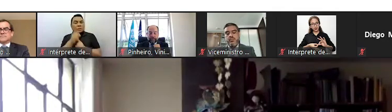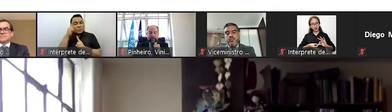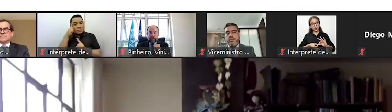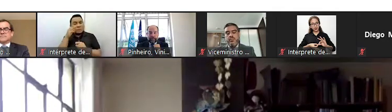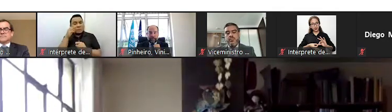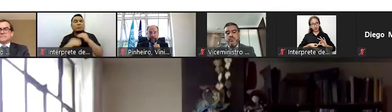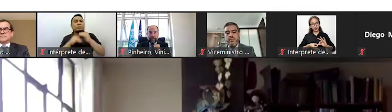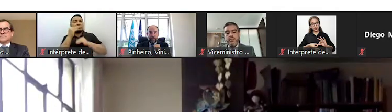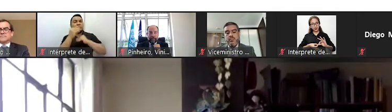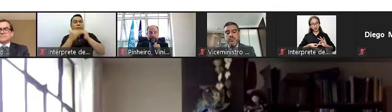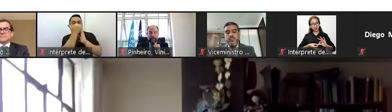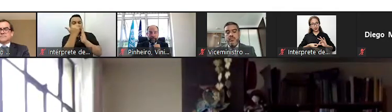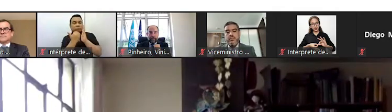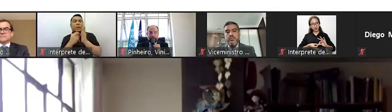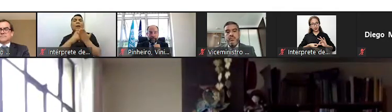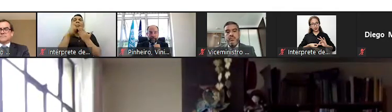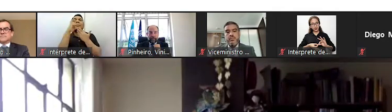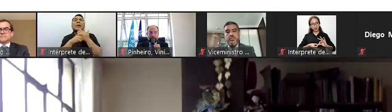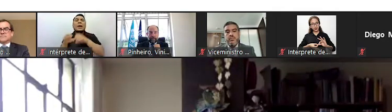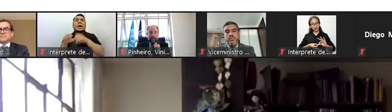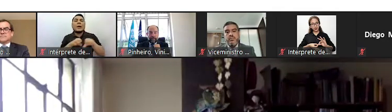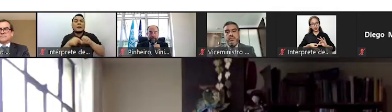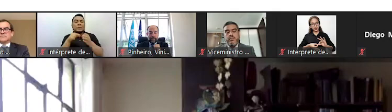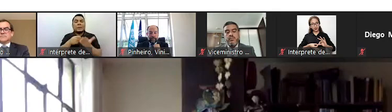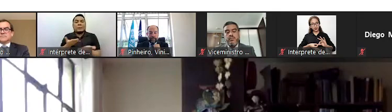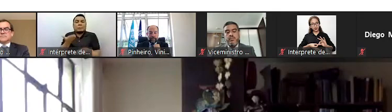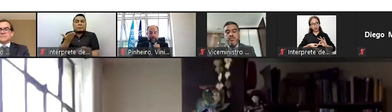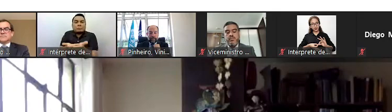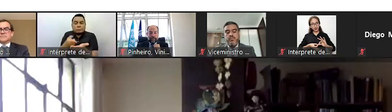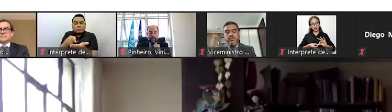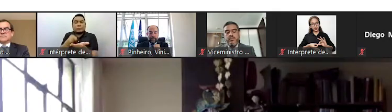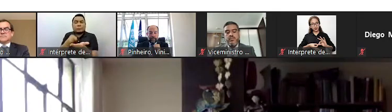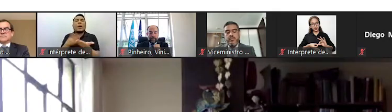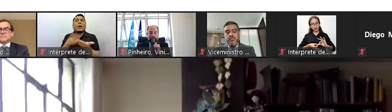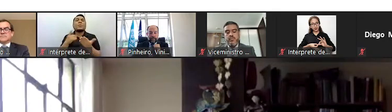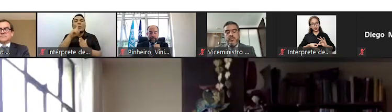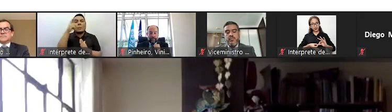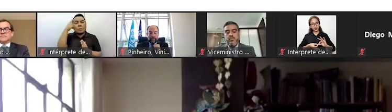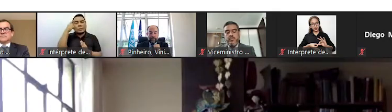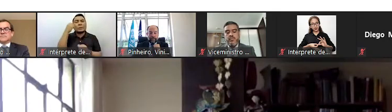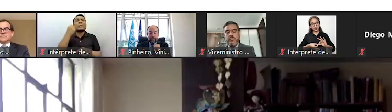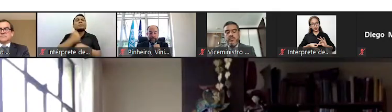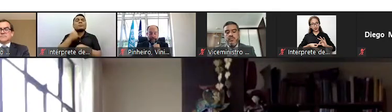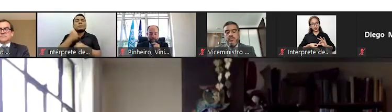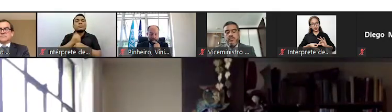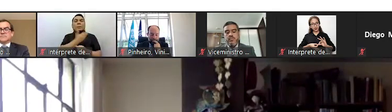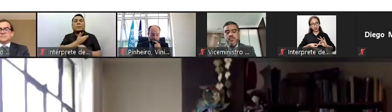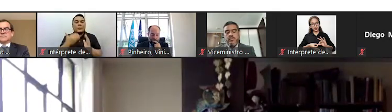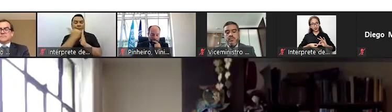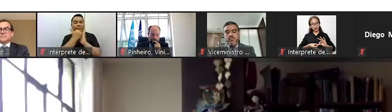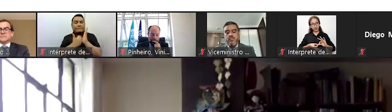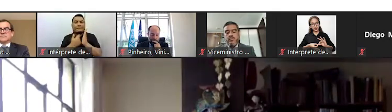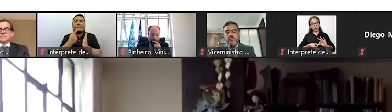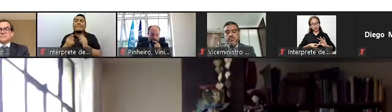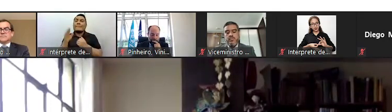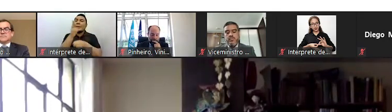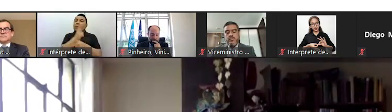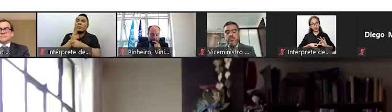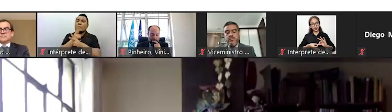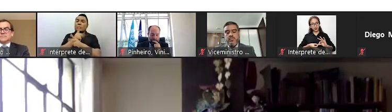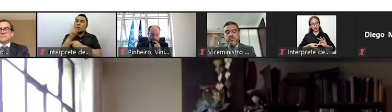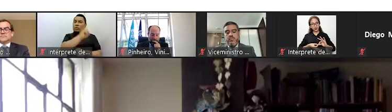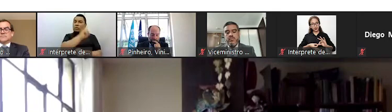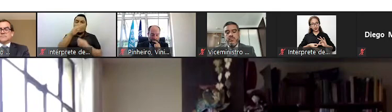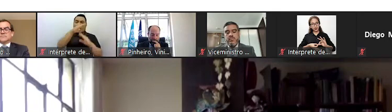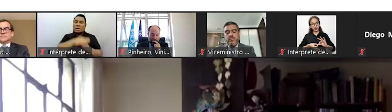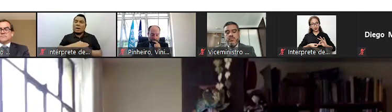multi-stakeholder through dialogue we have been able to implement this plan to a public policy that would